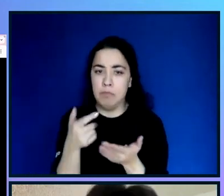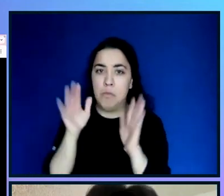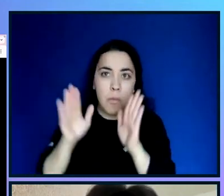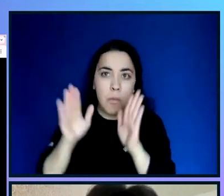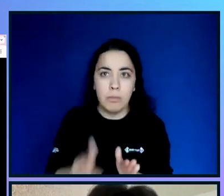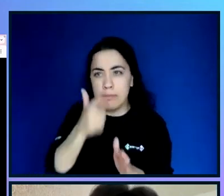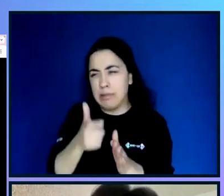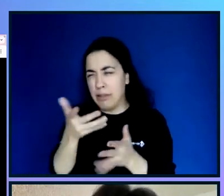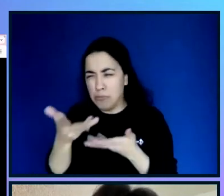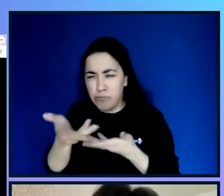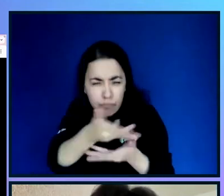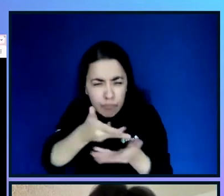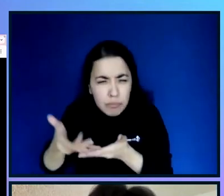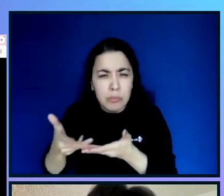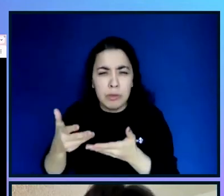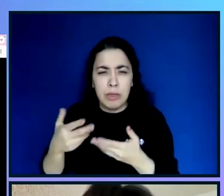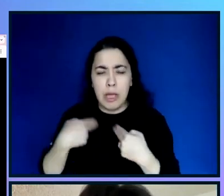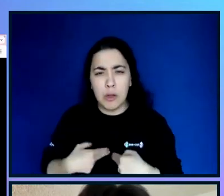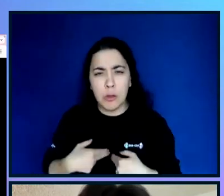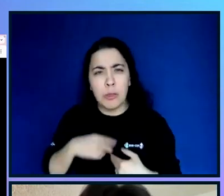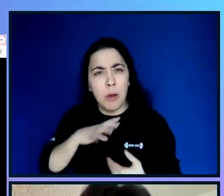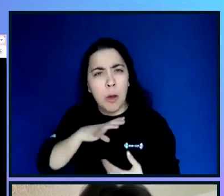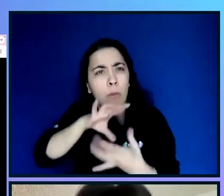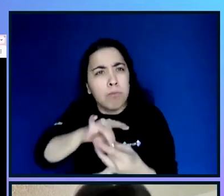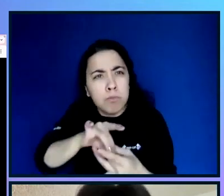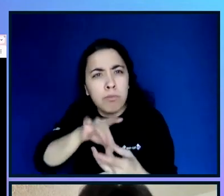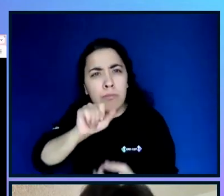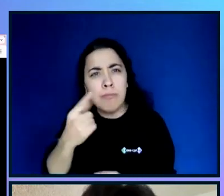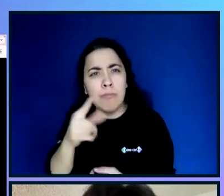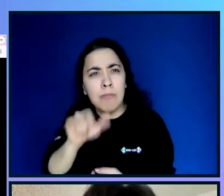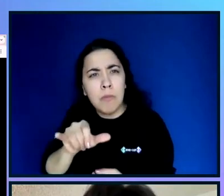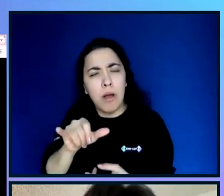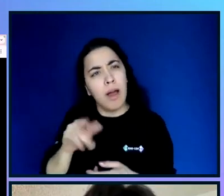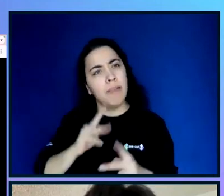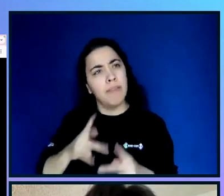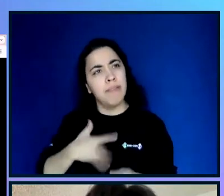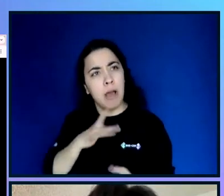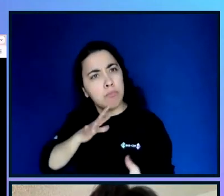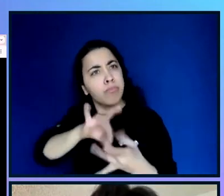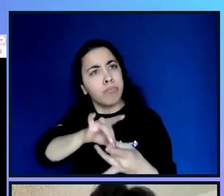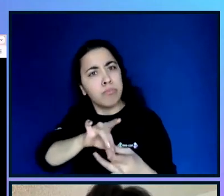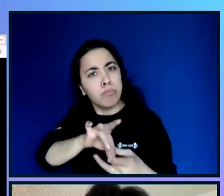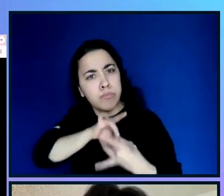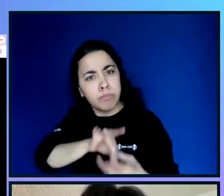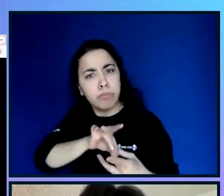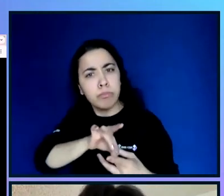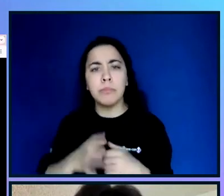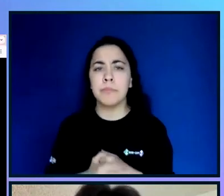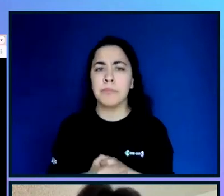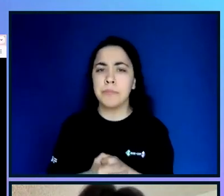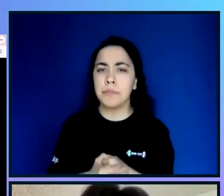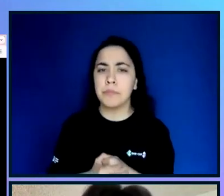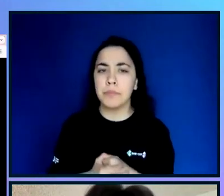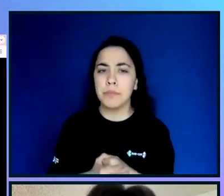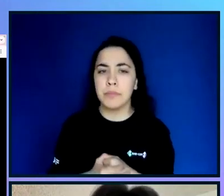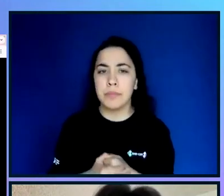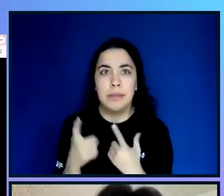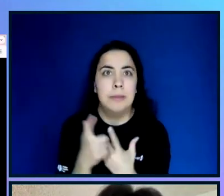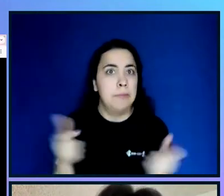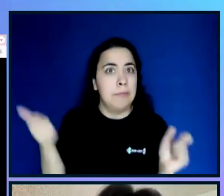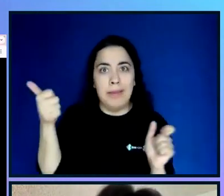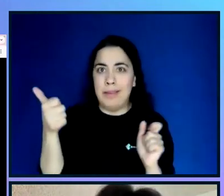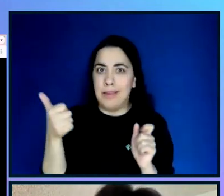and humanizing of A11y wasn't lost on our participants. In fact, and probably the biggest compliment for me as